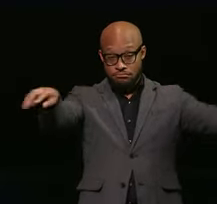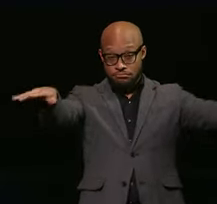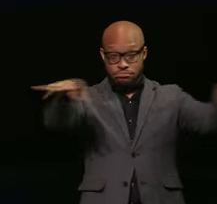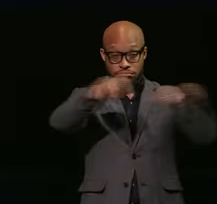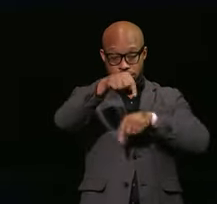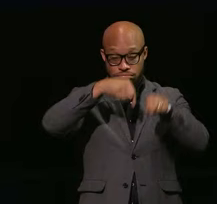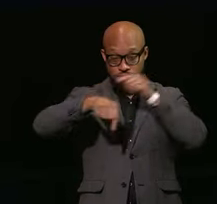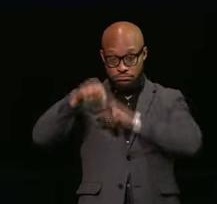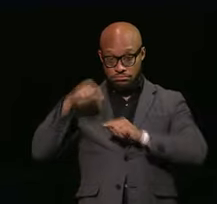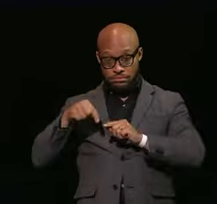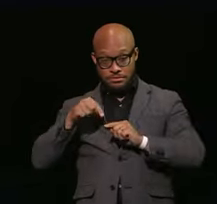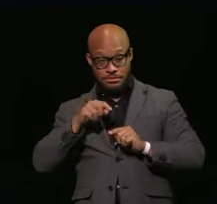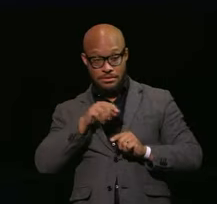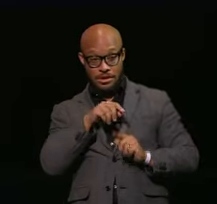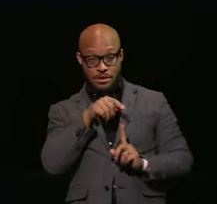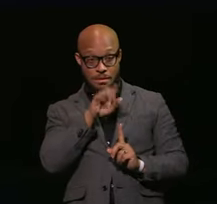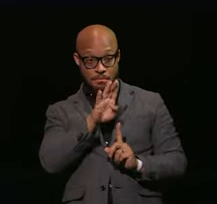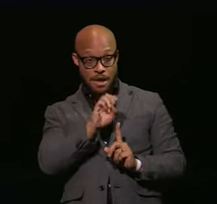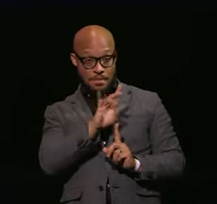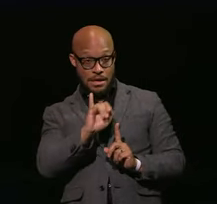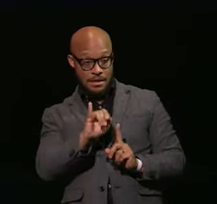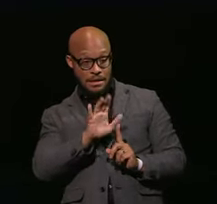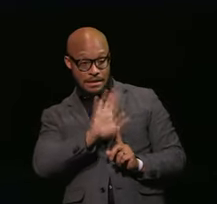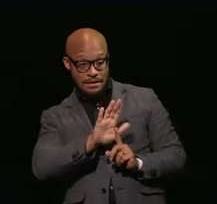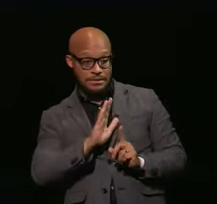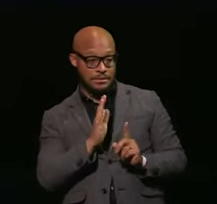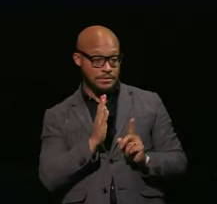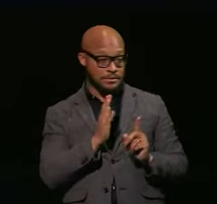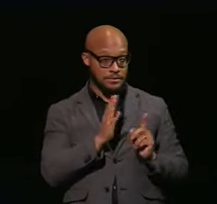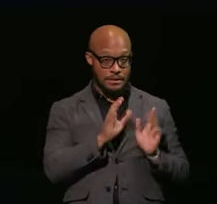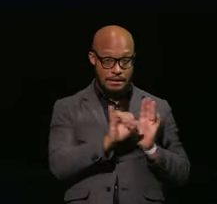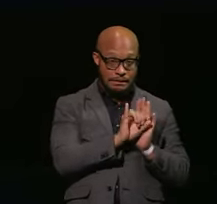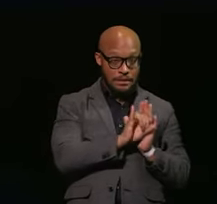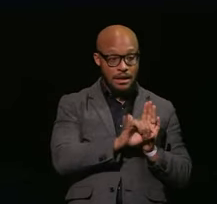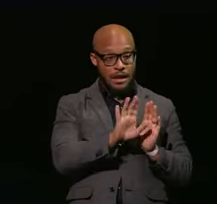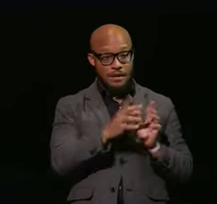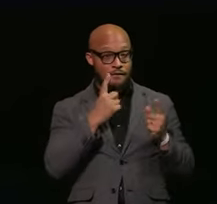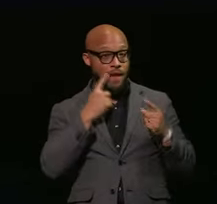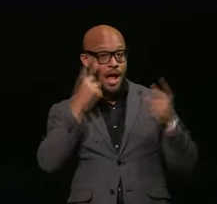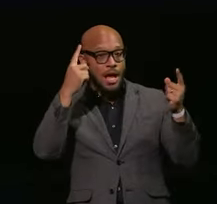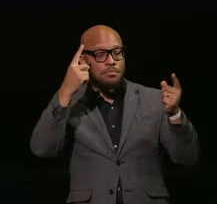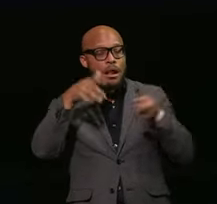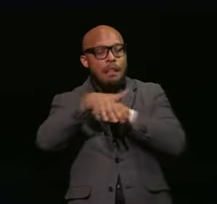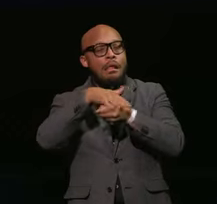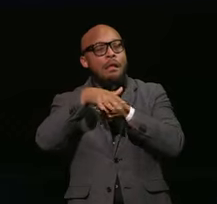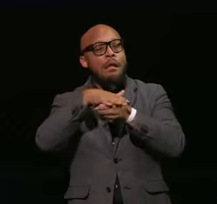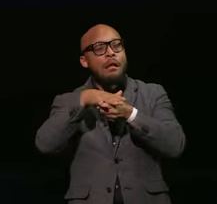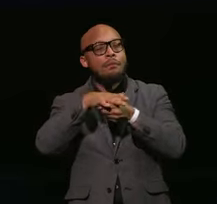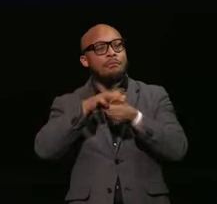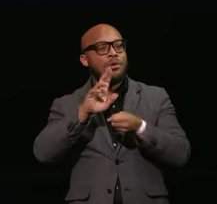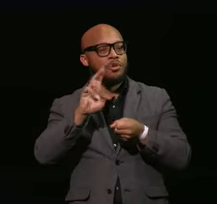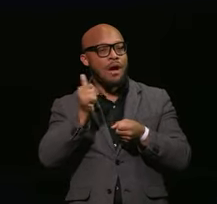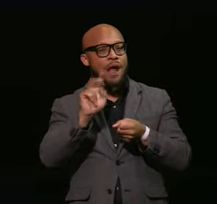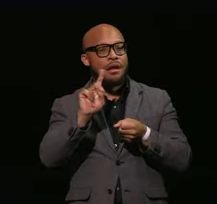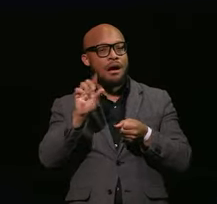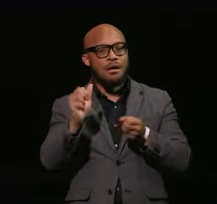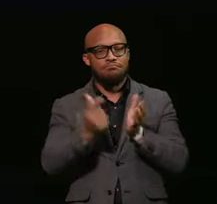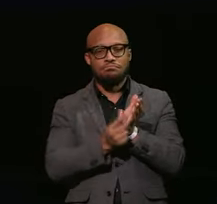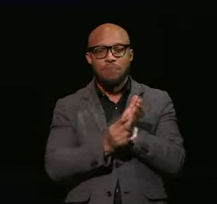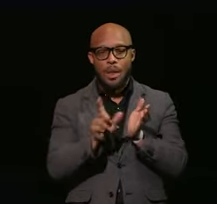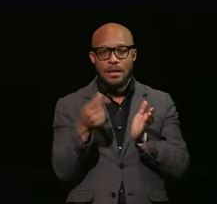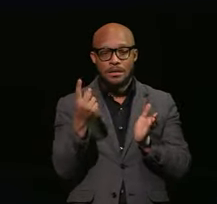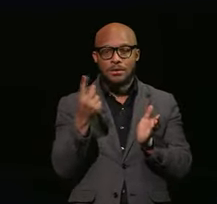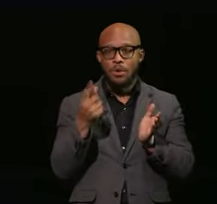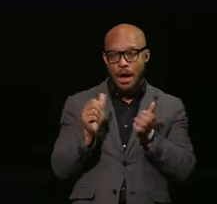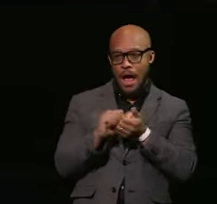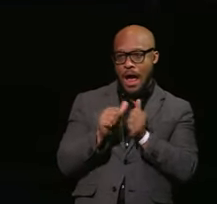region, what was your goal in terms of getting this film in front of eyes and audiences